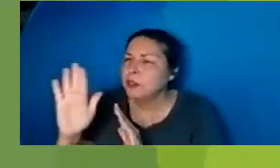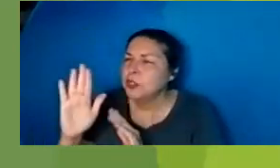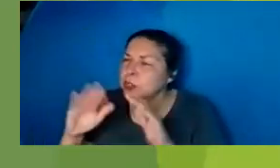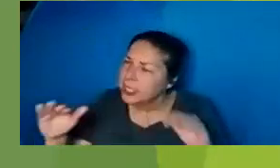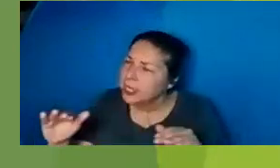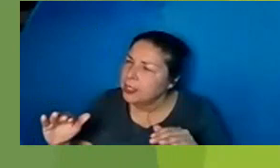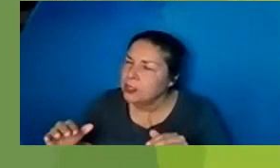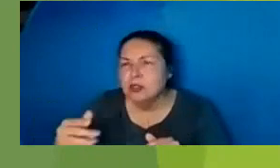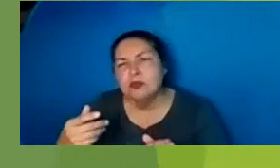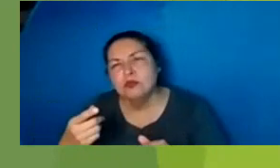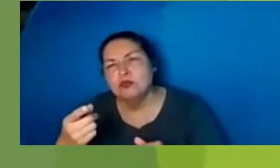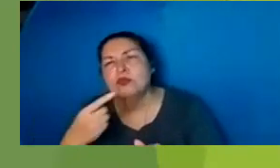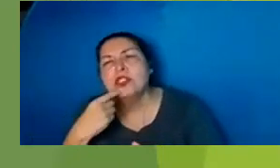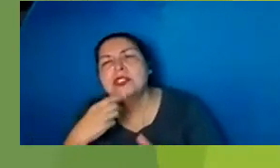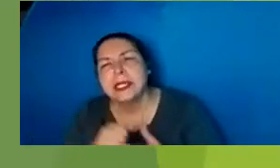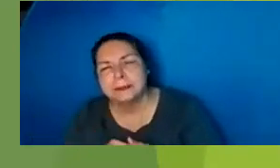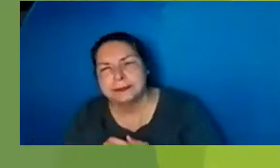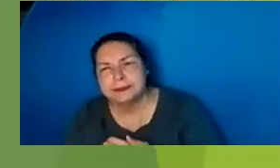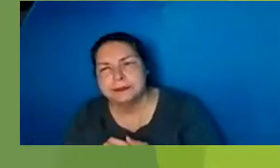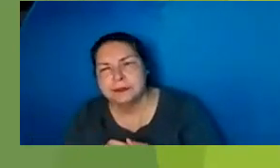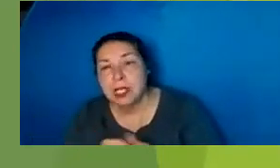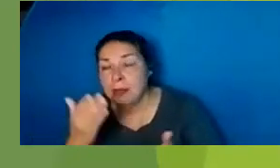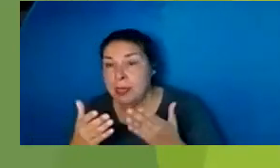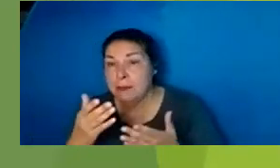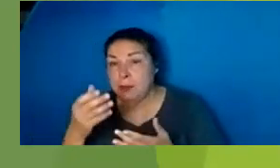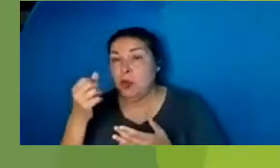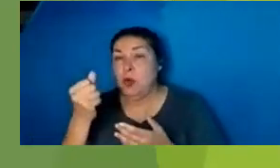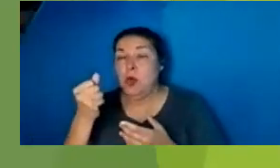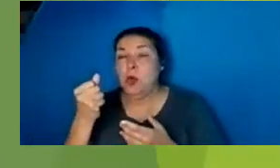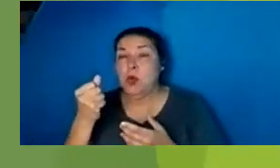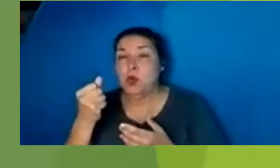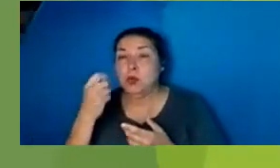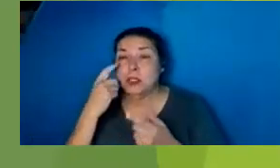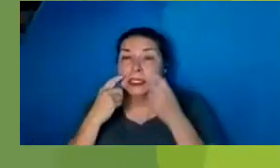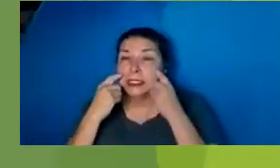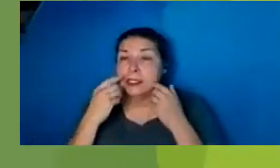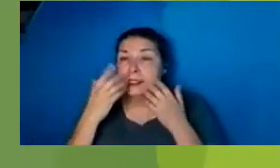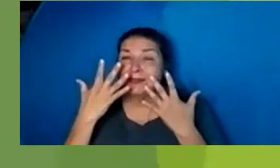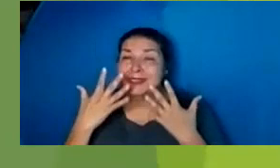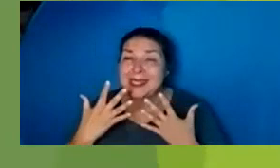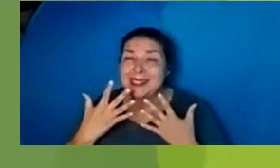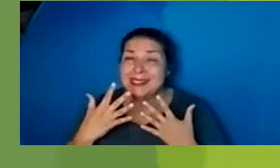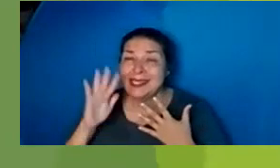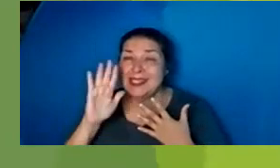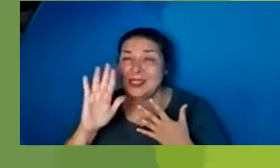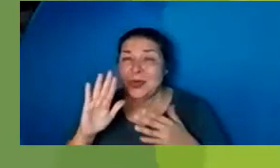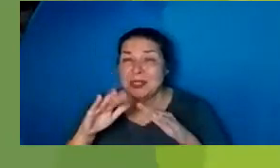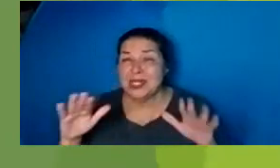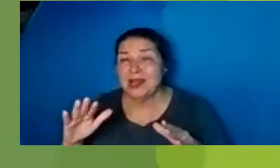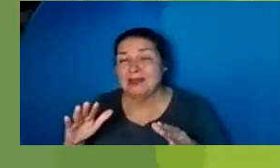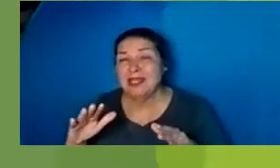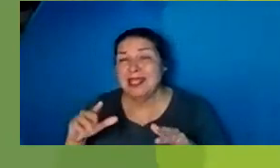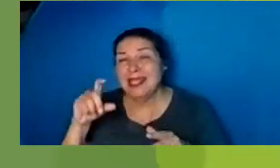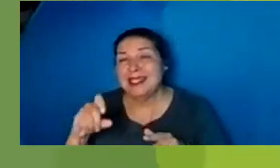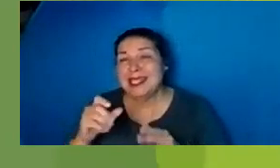say? You might have to hold back the tears of sadness that your child felt the need to raise such a